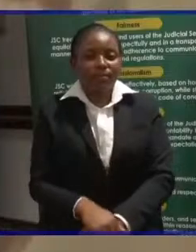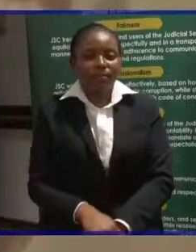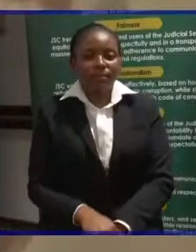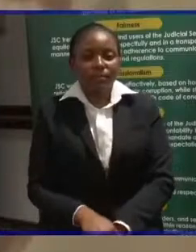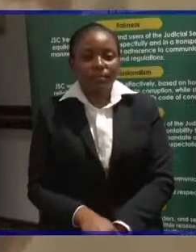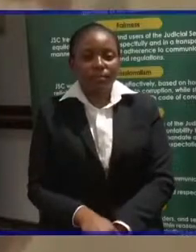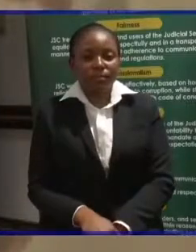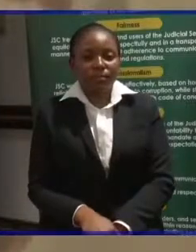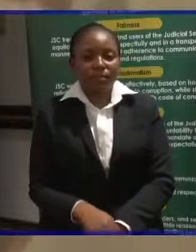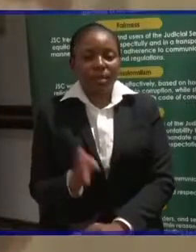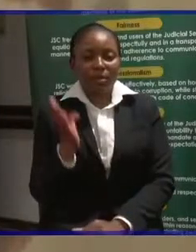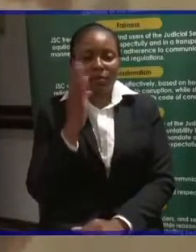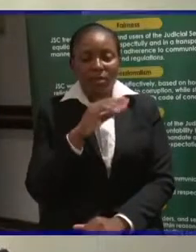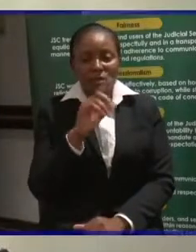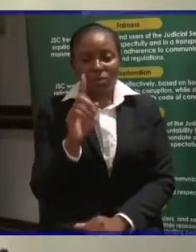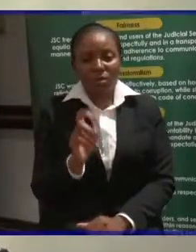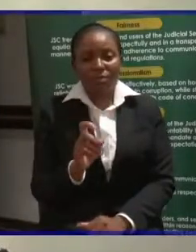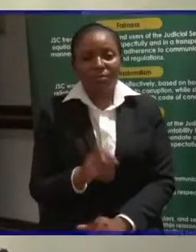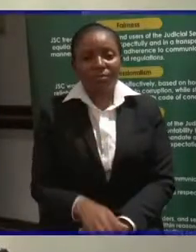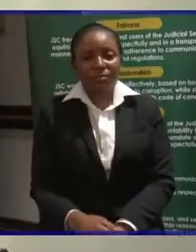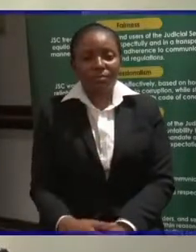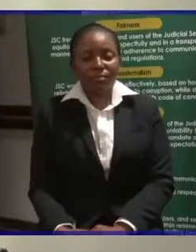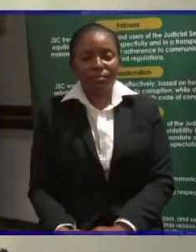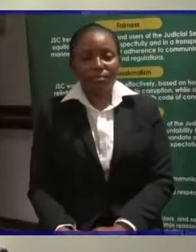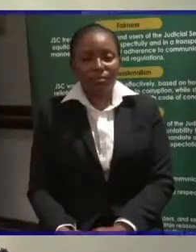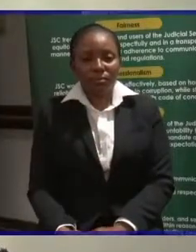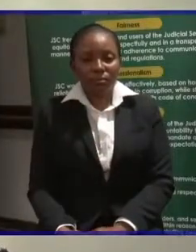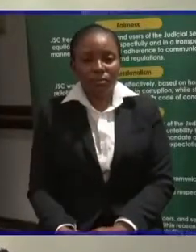I have nothing further, Chief Justice.